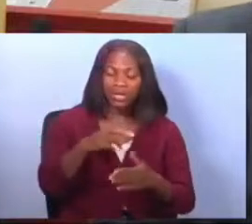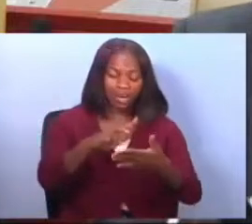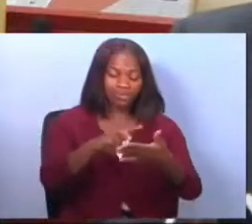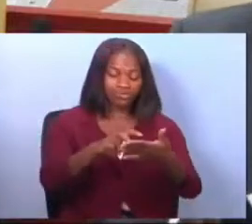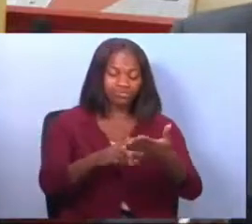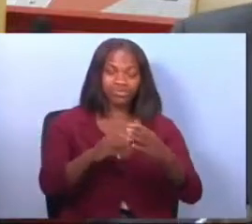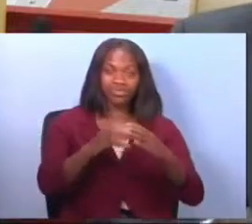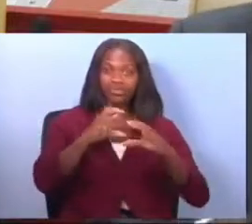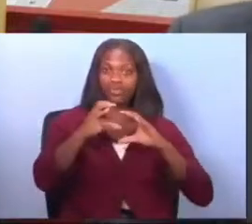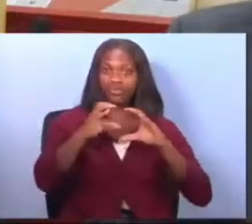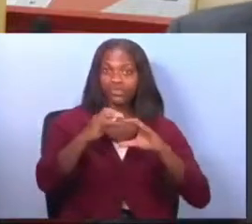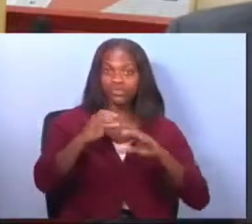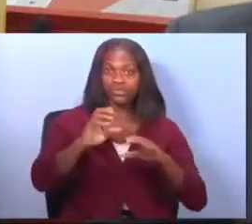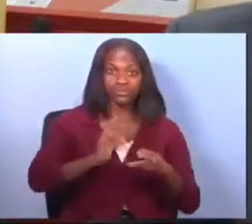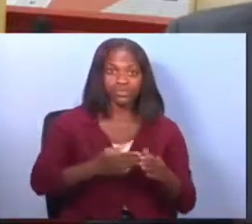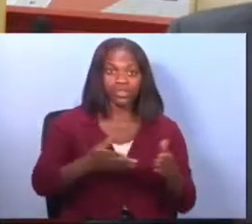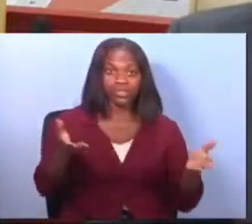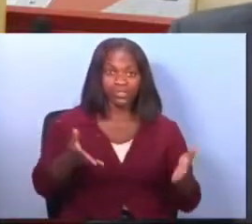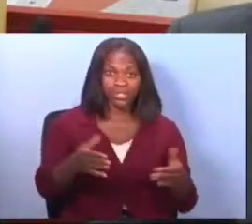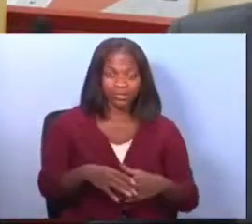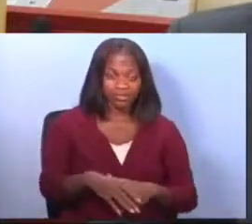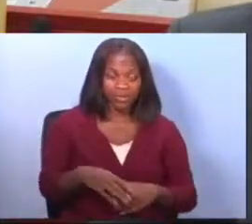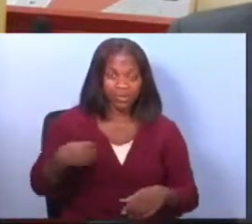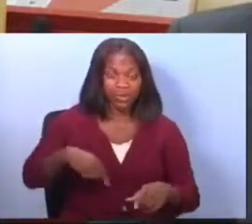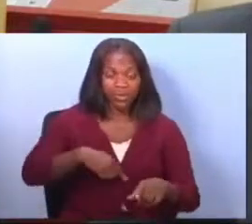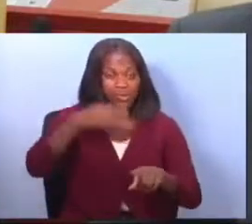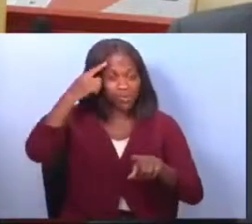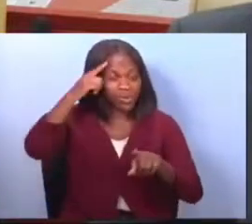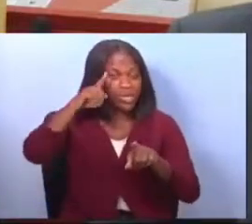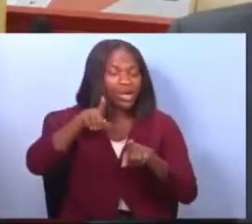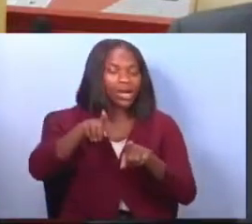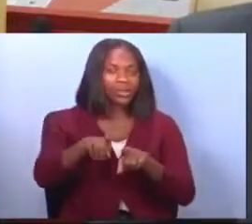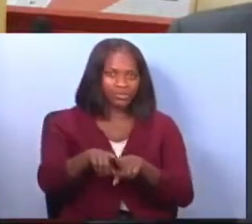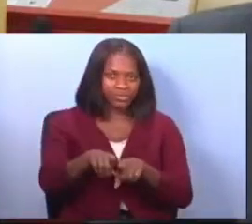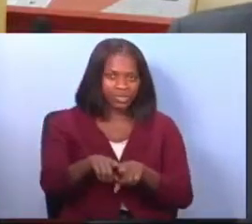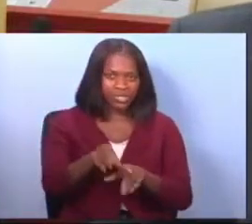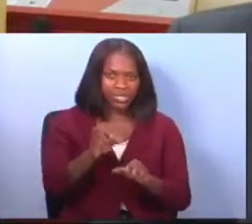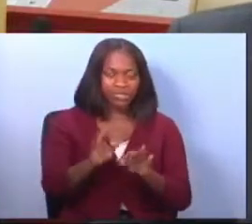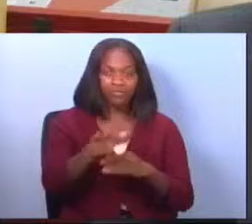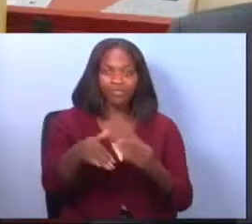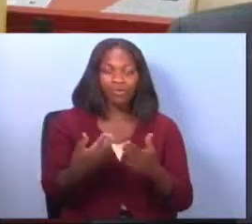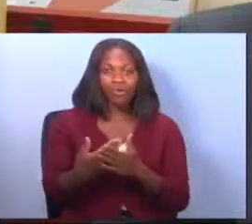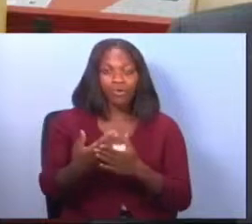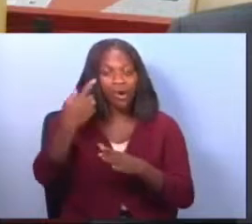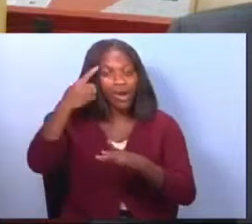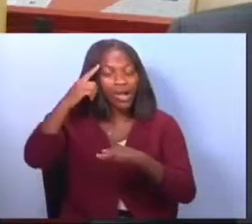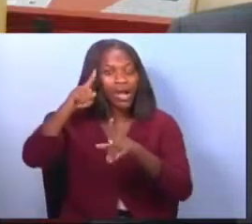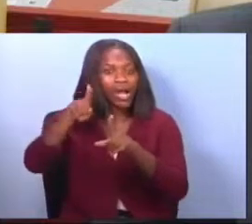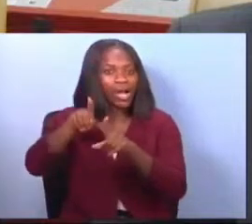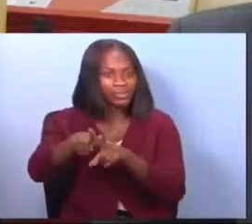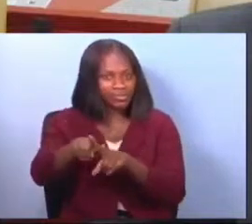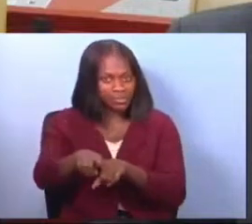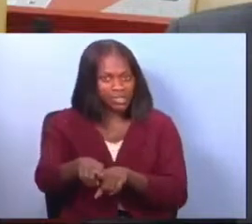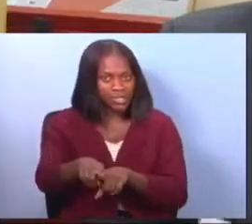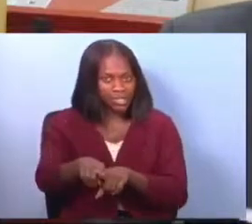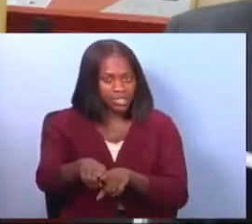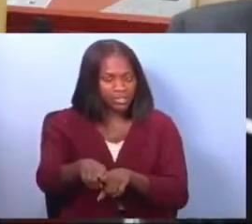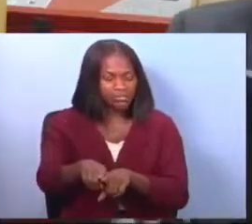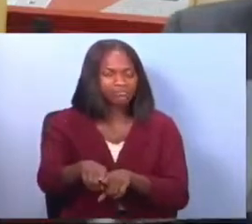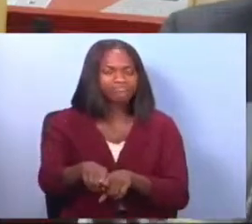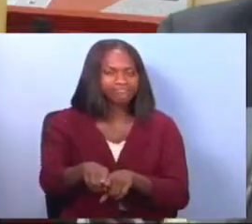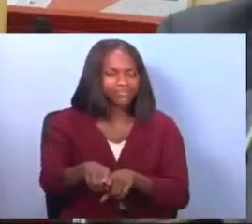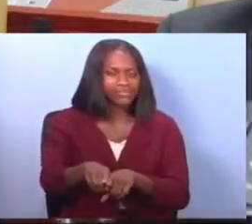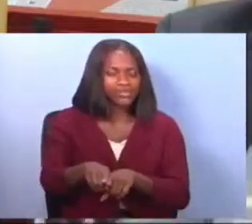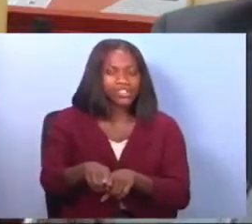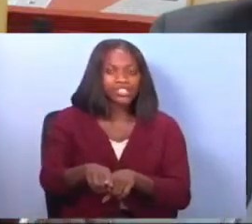the House. We agreed that if it would please the House, if further communication